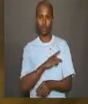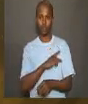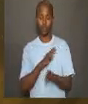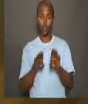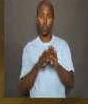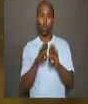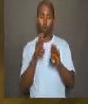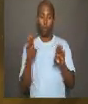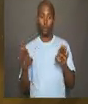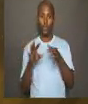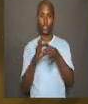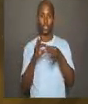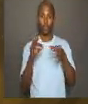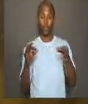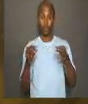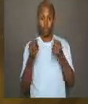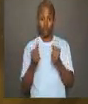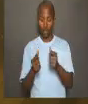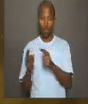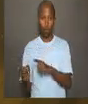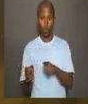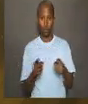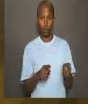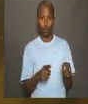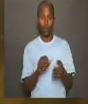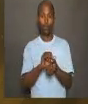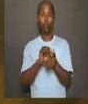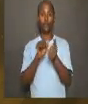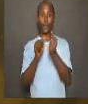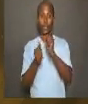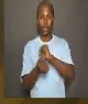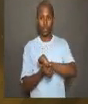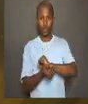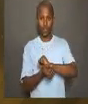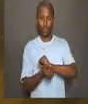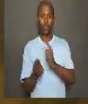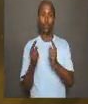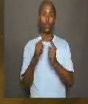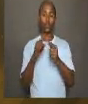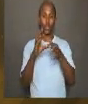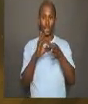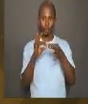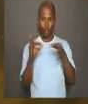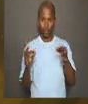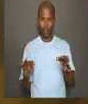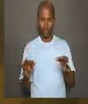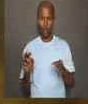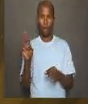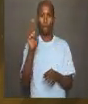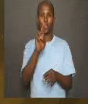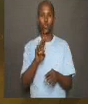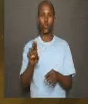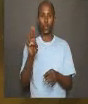Open statements can also be converted into statements by